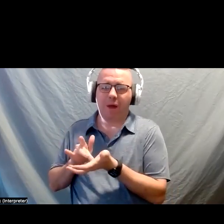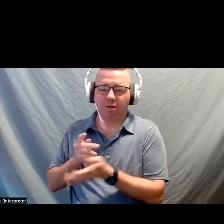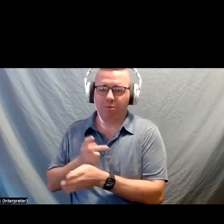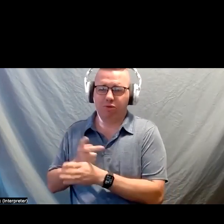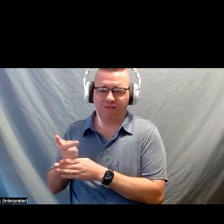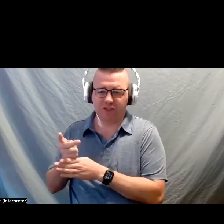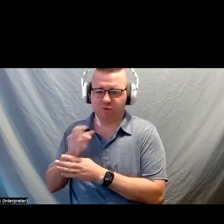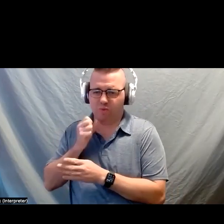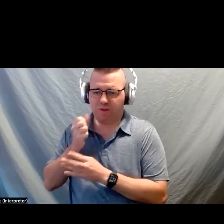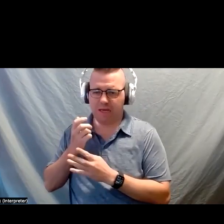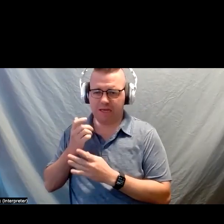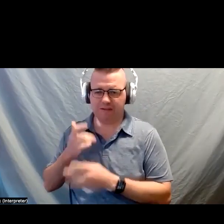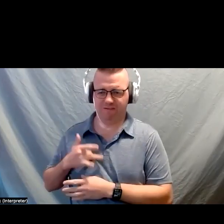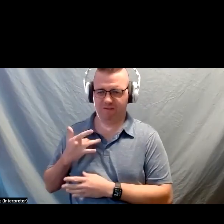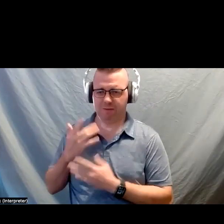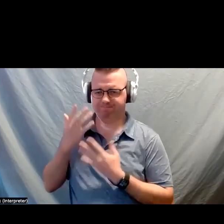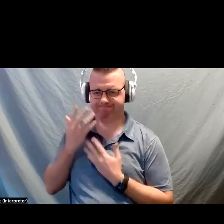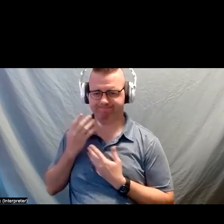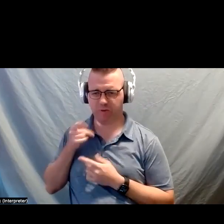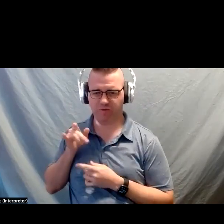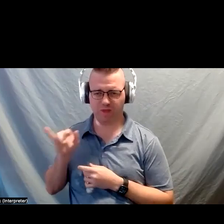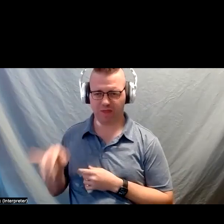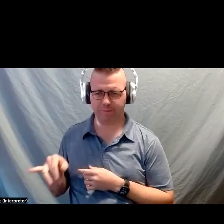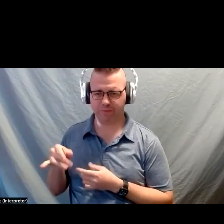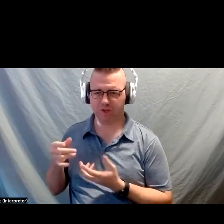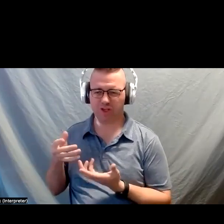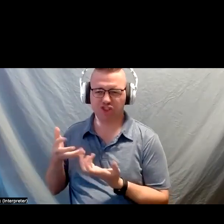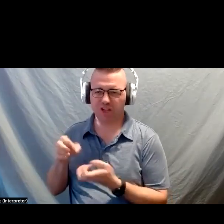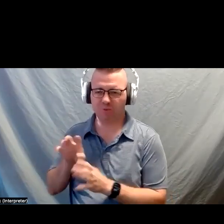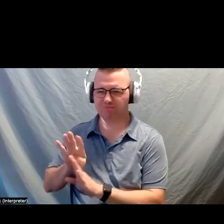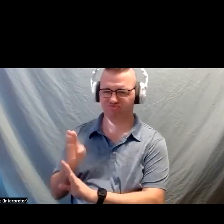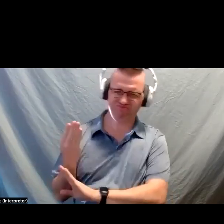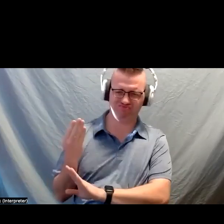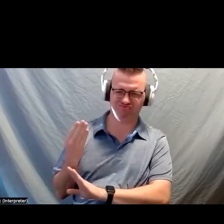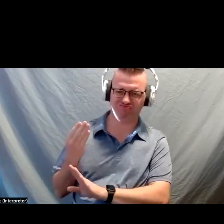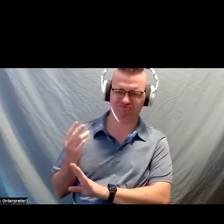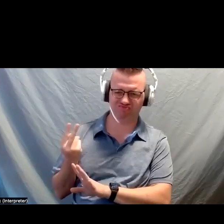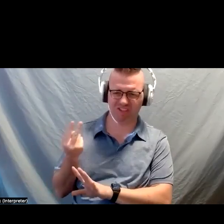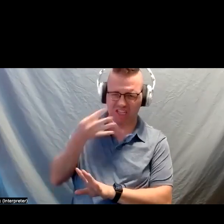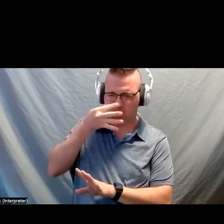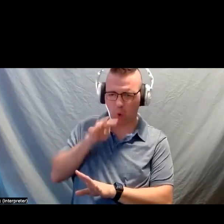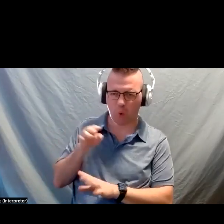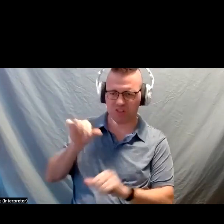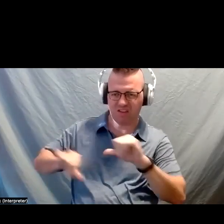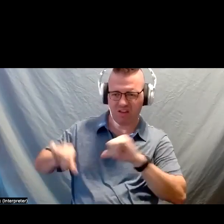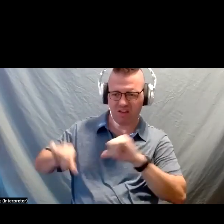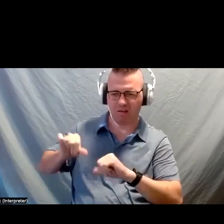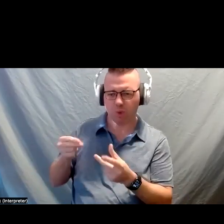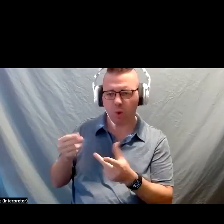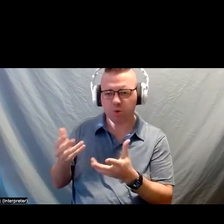didn't mean that she wanted to turn her back on science, and that the kinds of